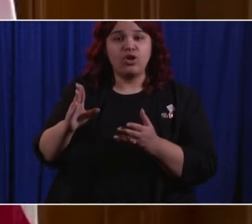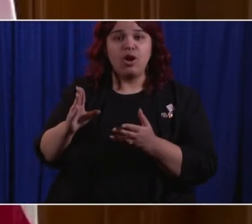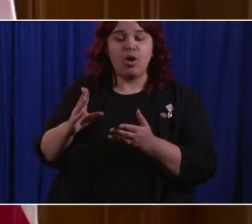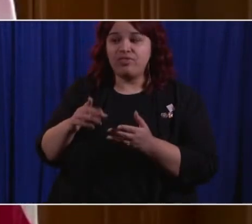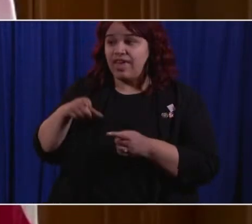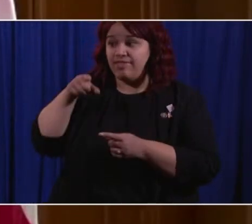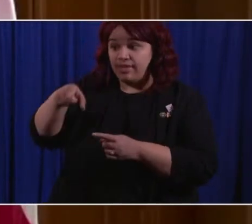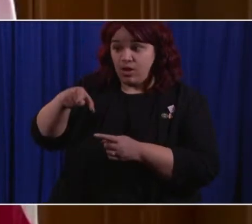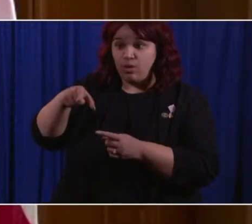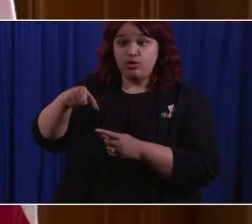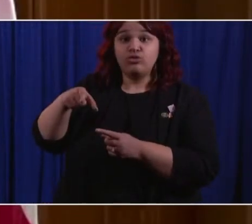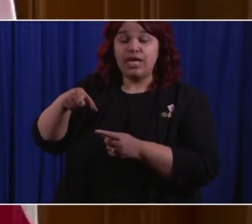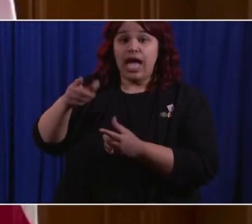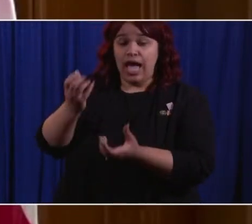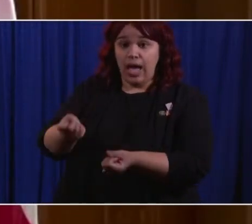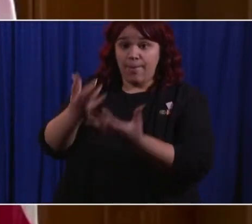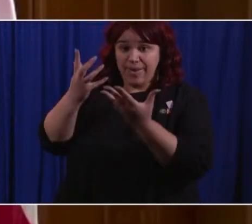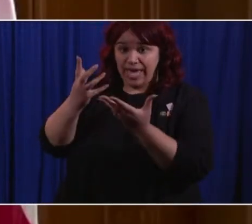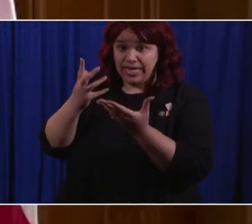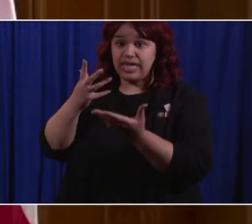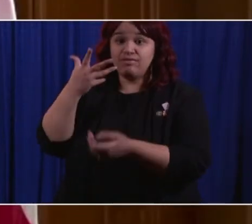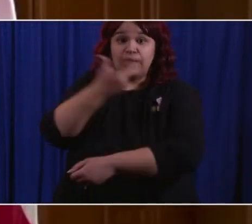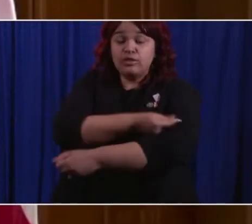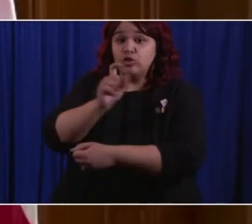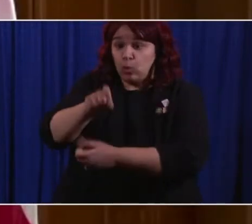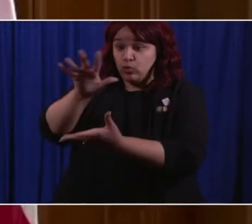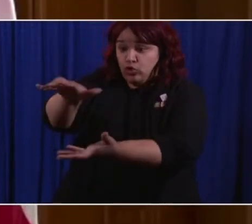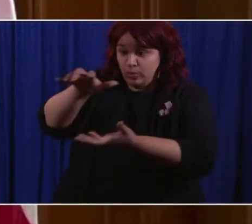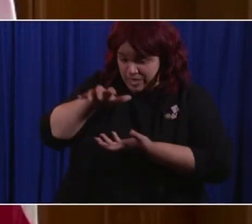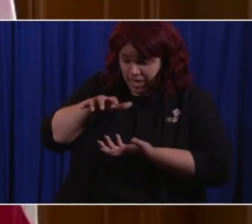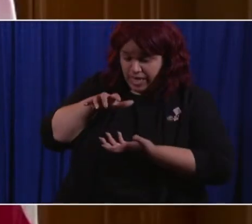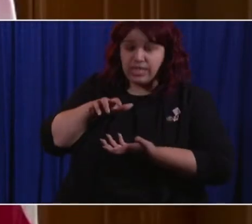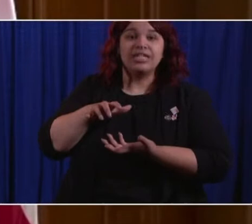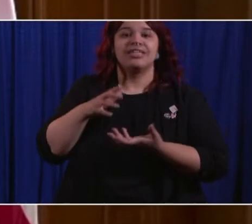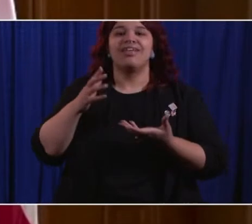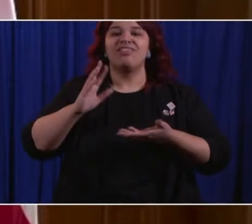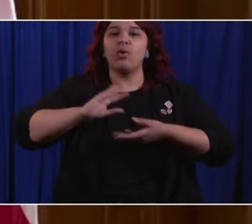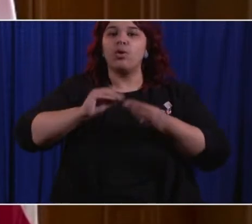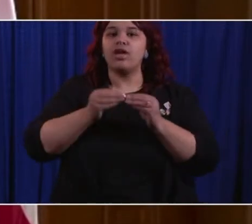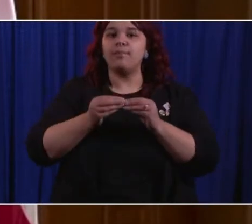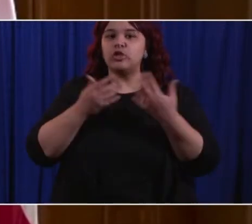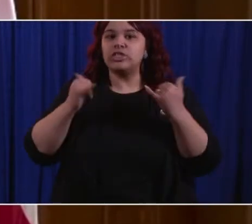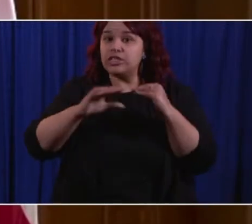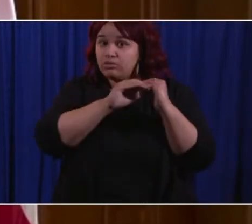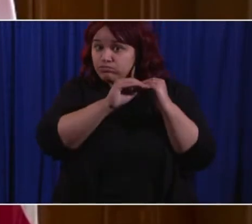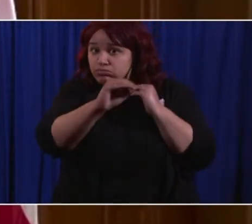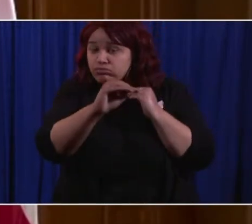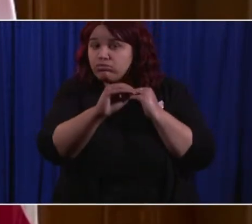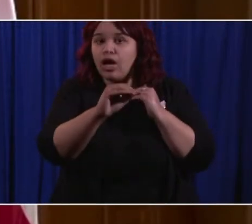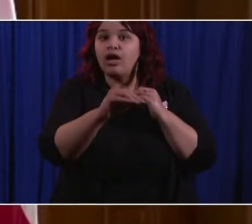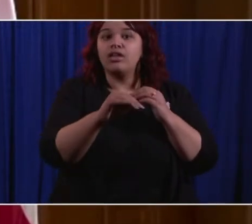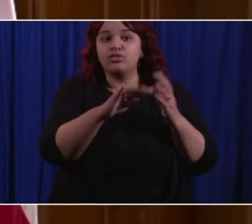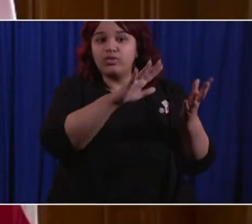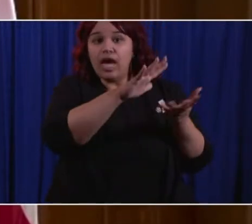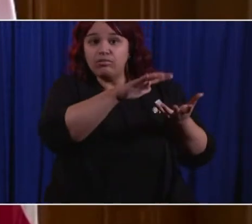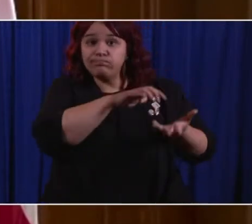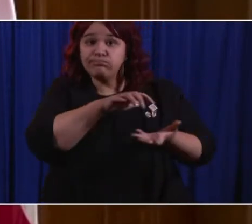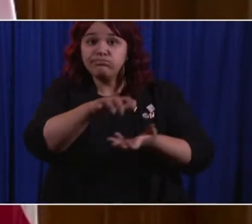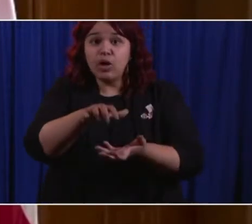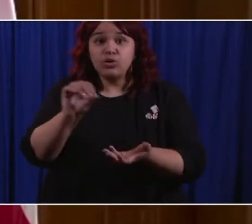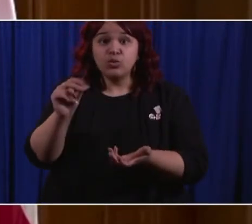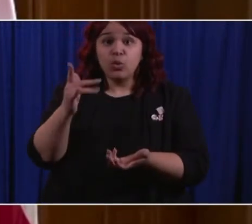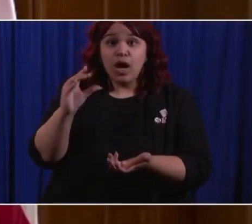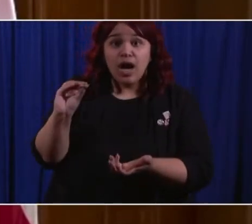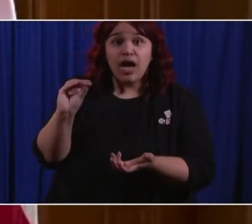doses that it's sending to Ohio as you keep taking more steps to get those shots into people's